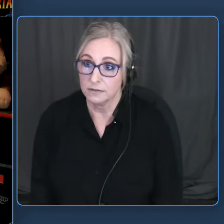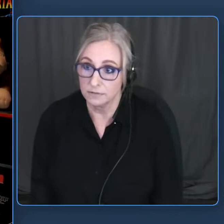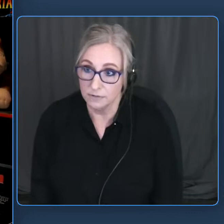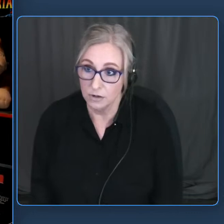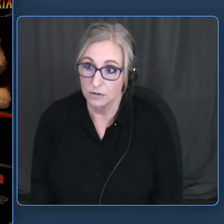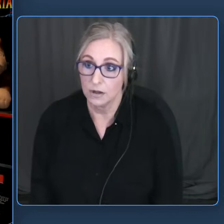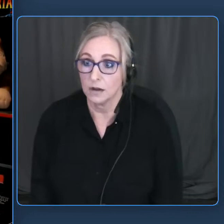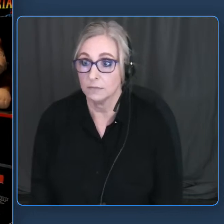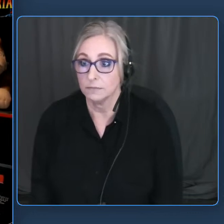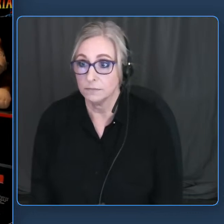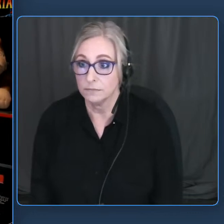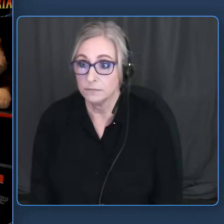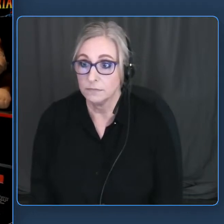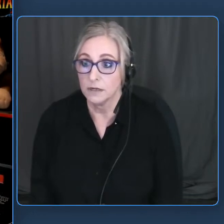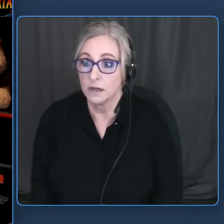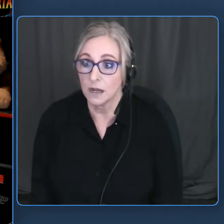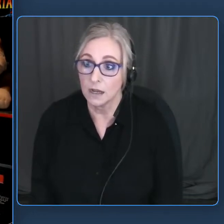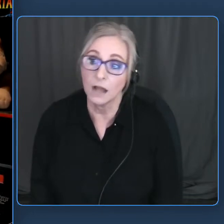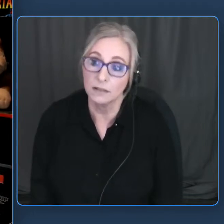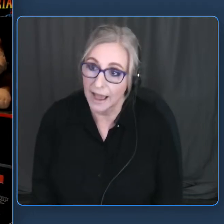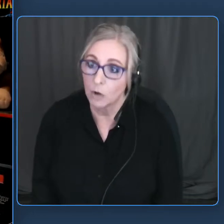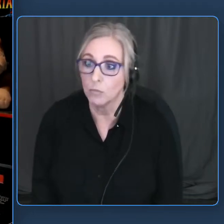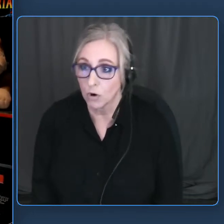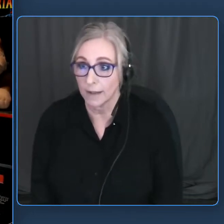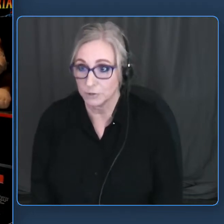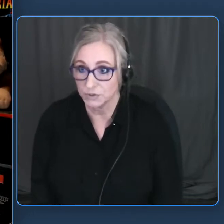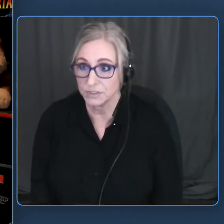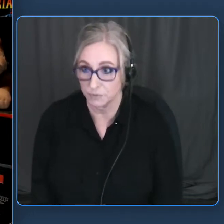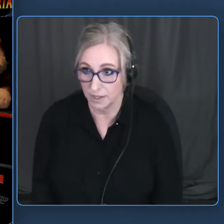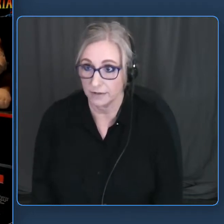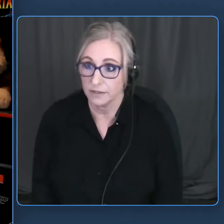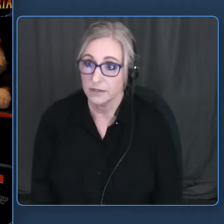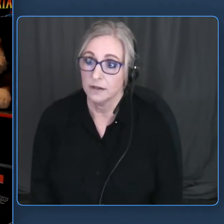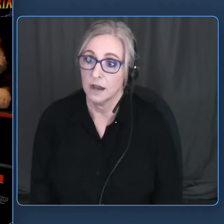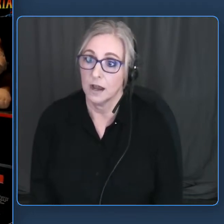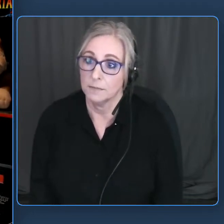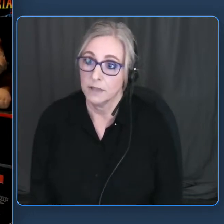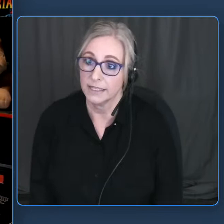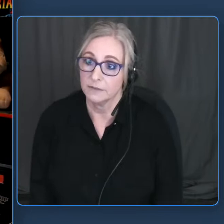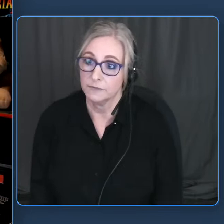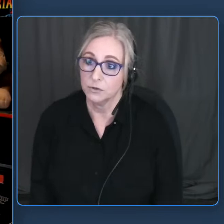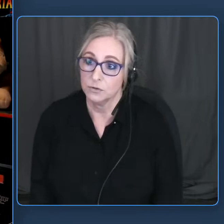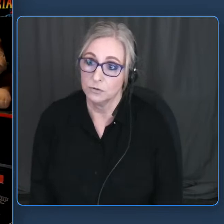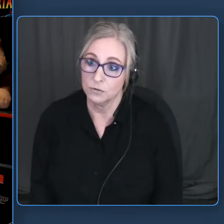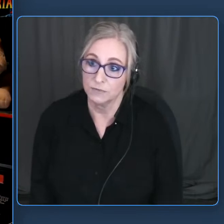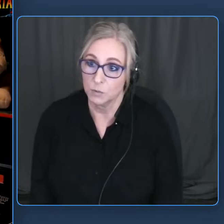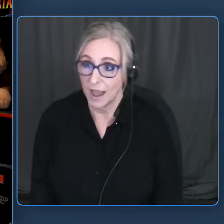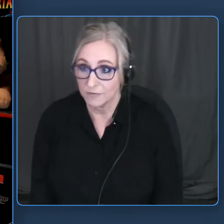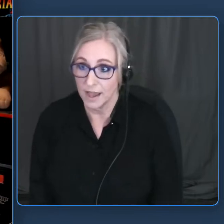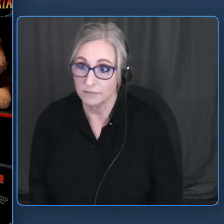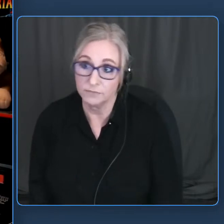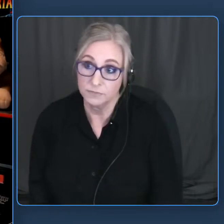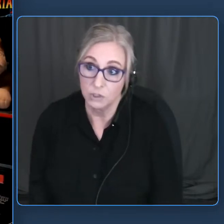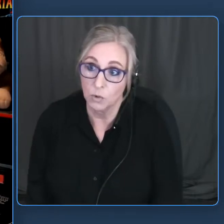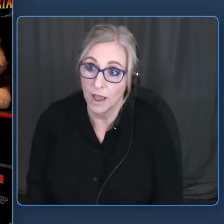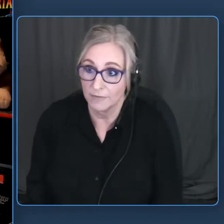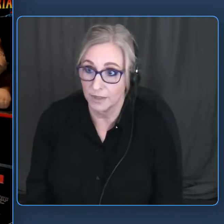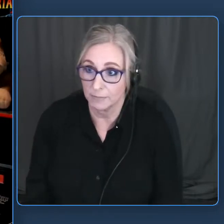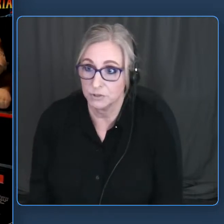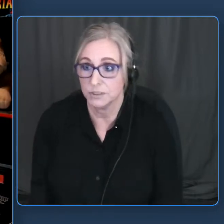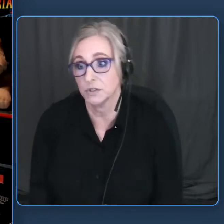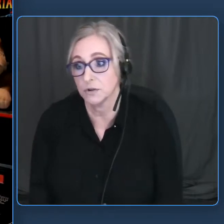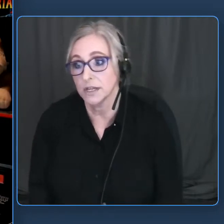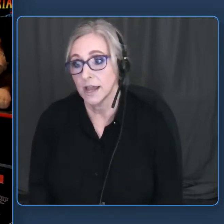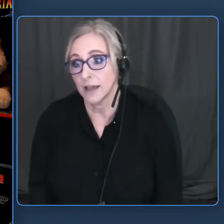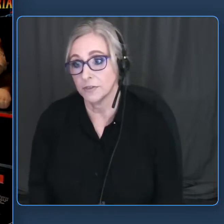kind of allow more opportunities for that. Like if you have that, we'll have